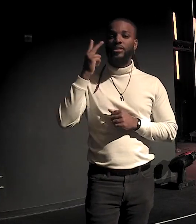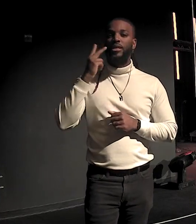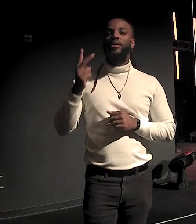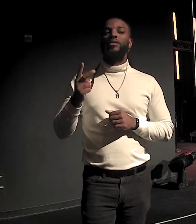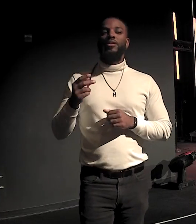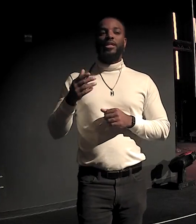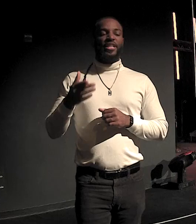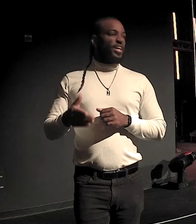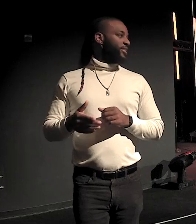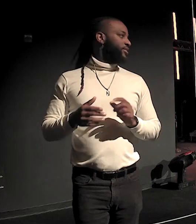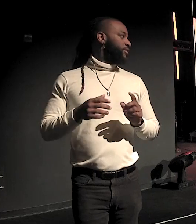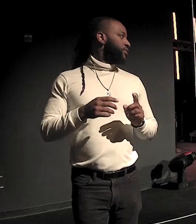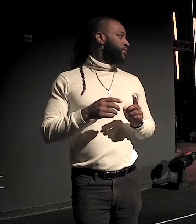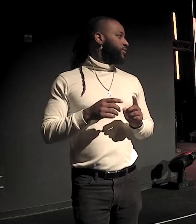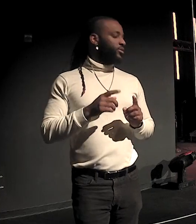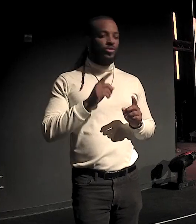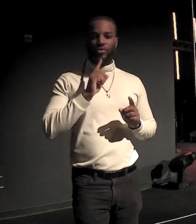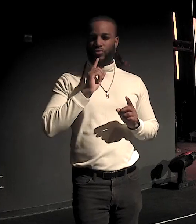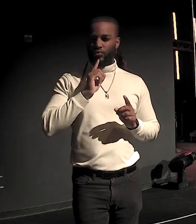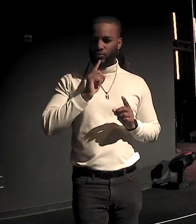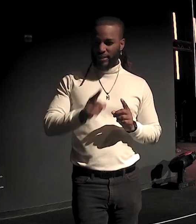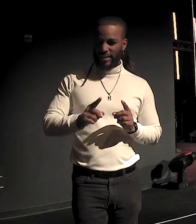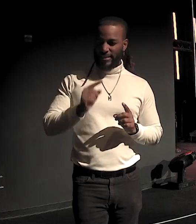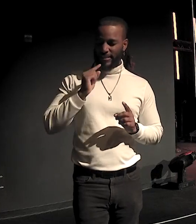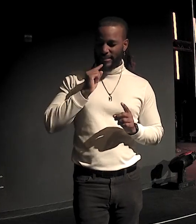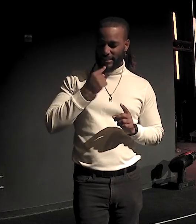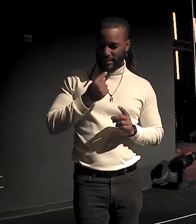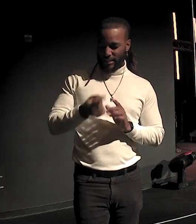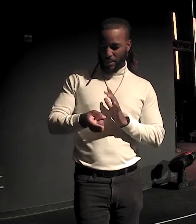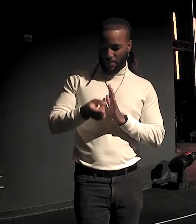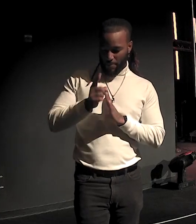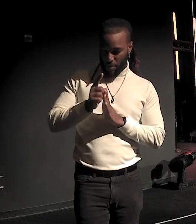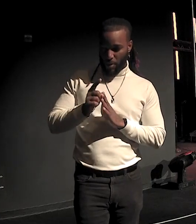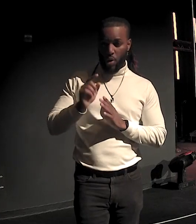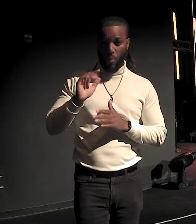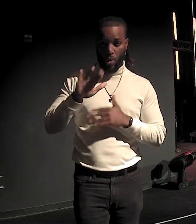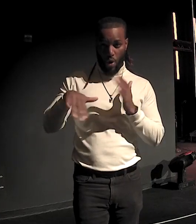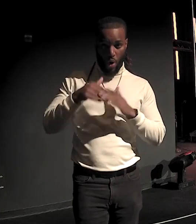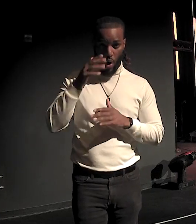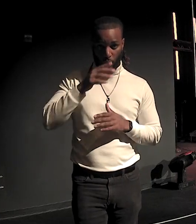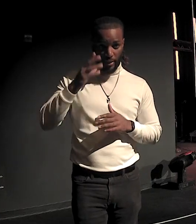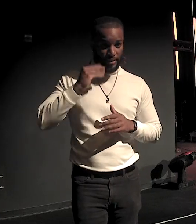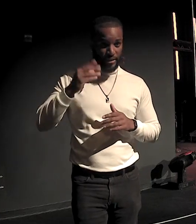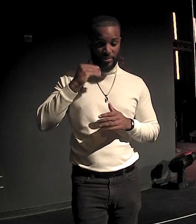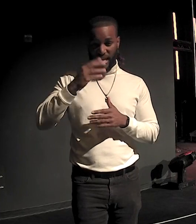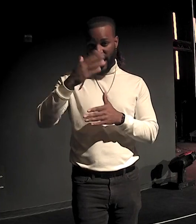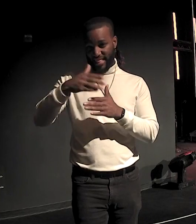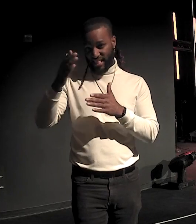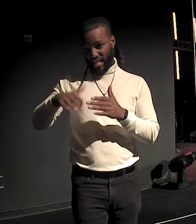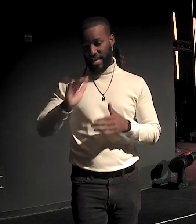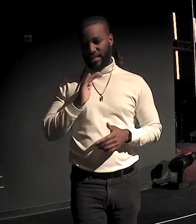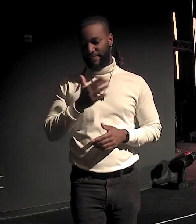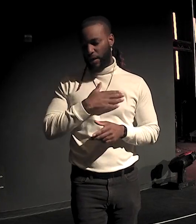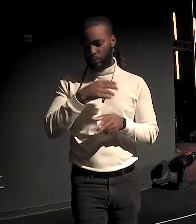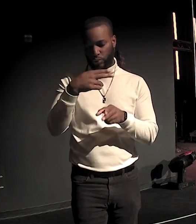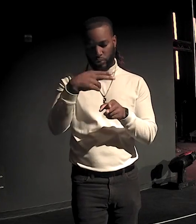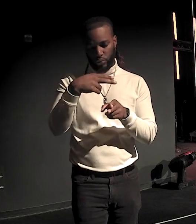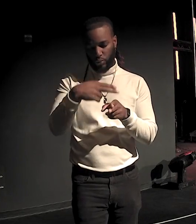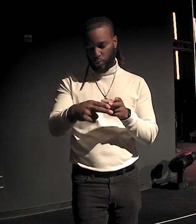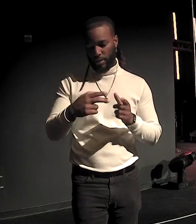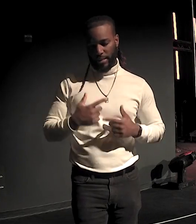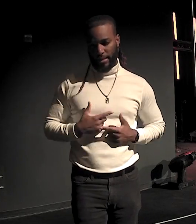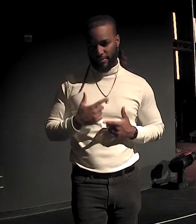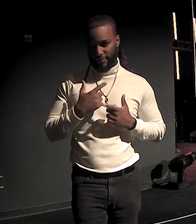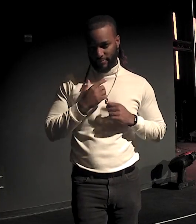is this really intense moment that we're all going to face. At the end of our short experience